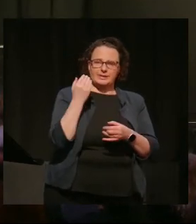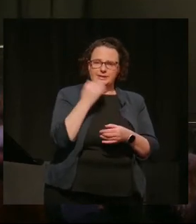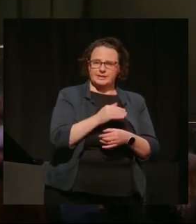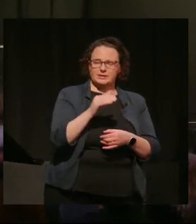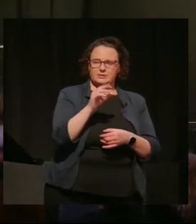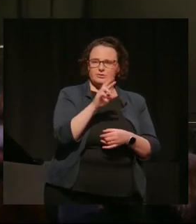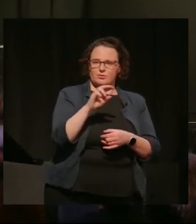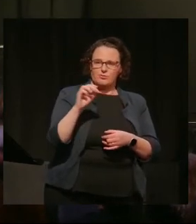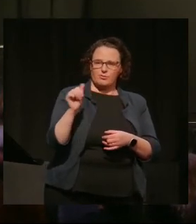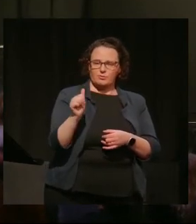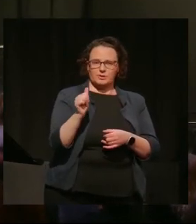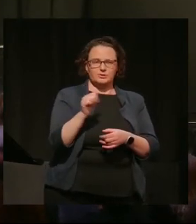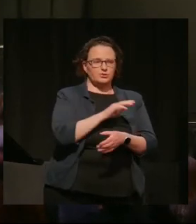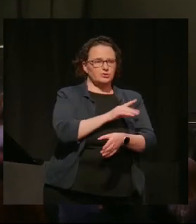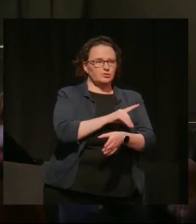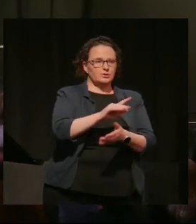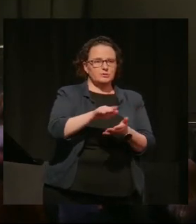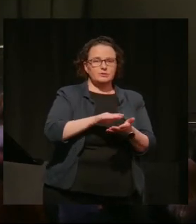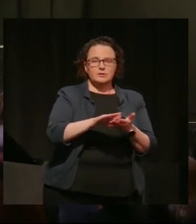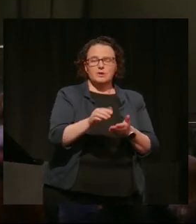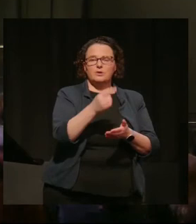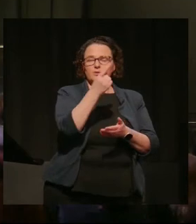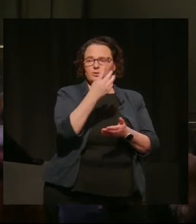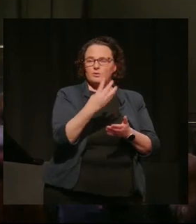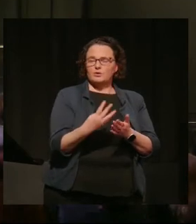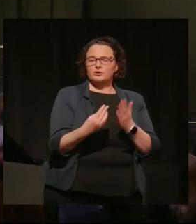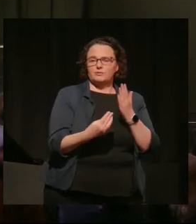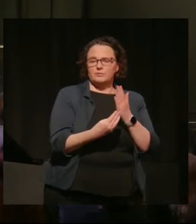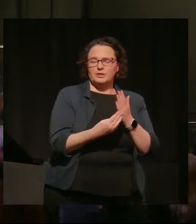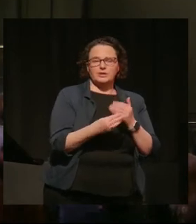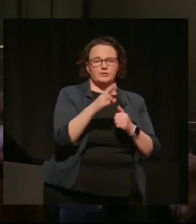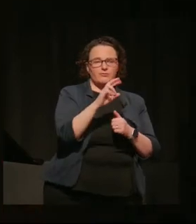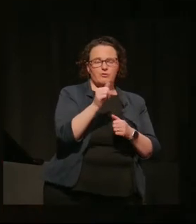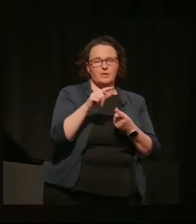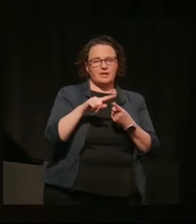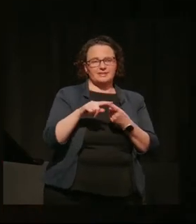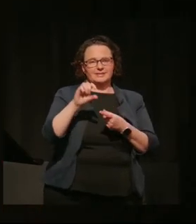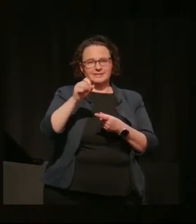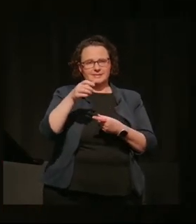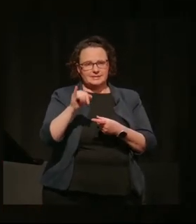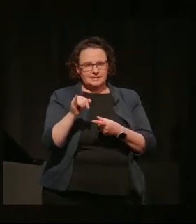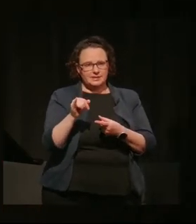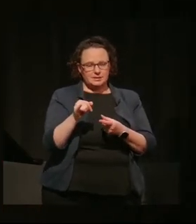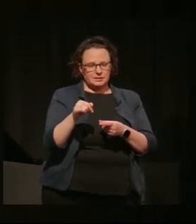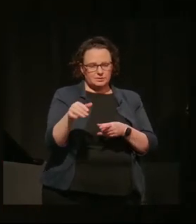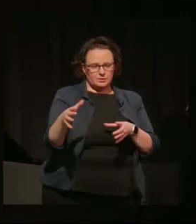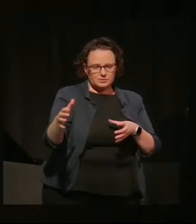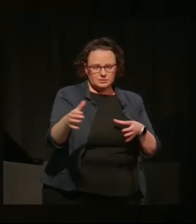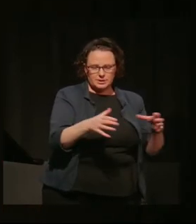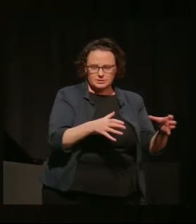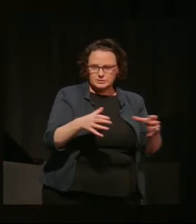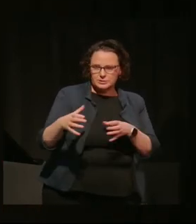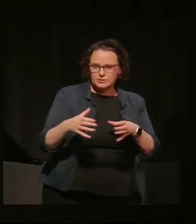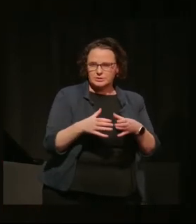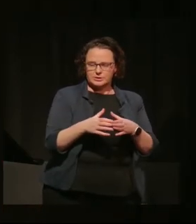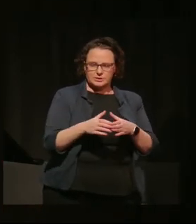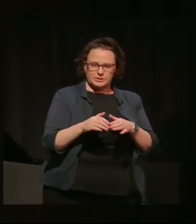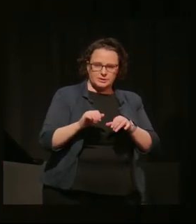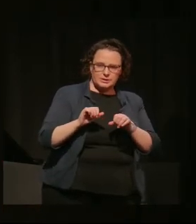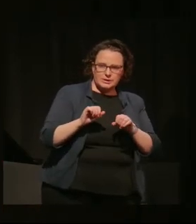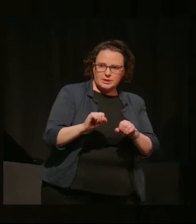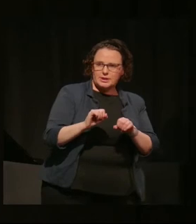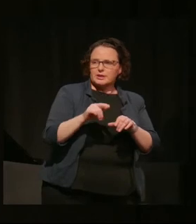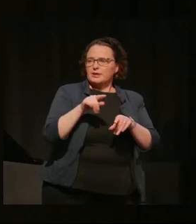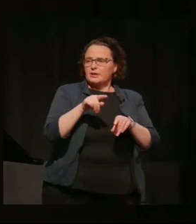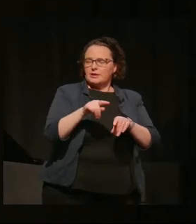Holocaust, when more than 250,000 Roma and Sinti people were rounded up, murdered, displaced, and forcibly sterilized